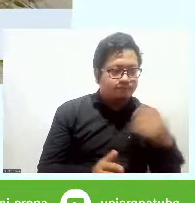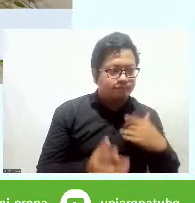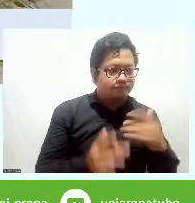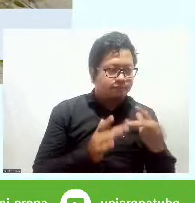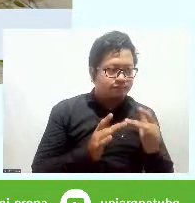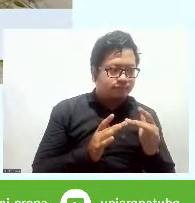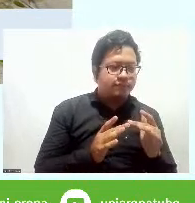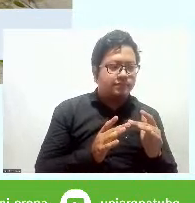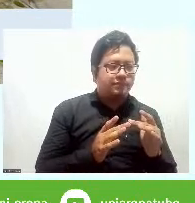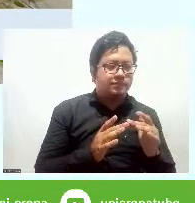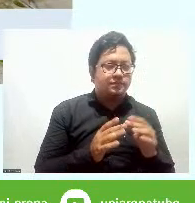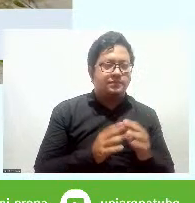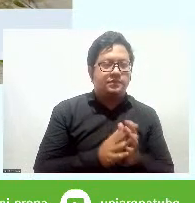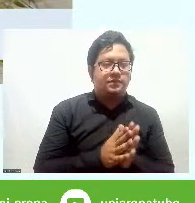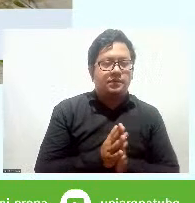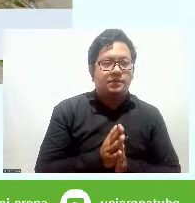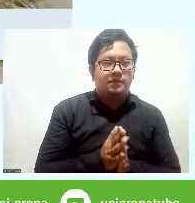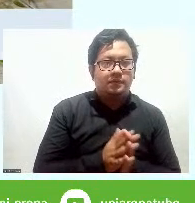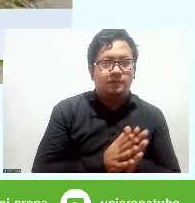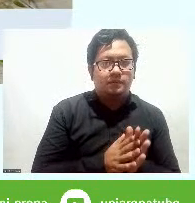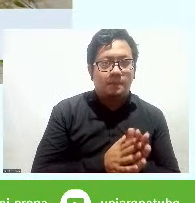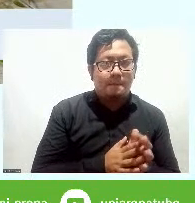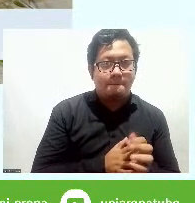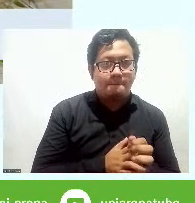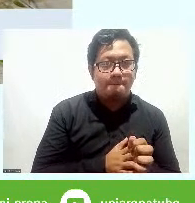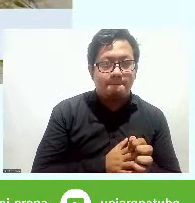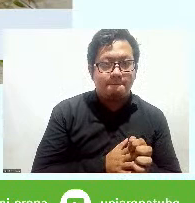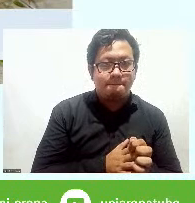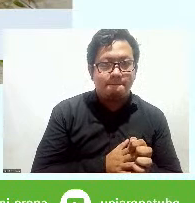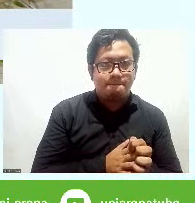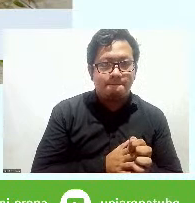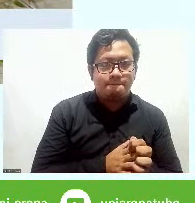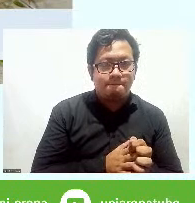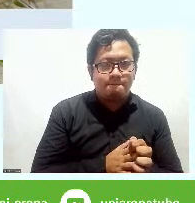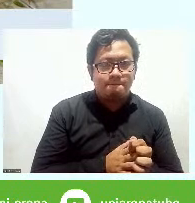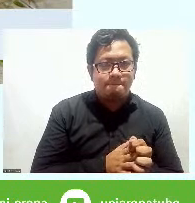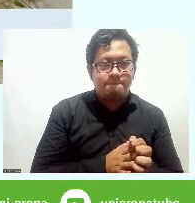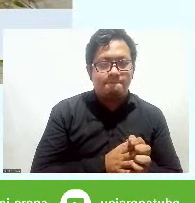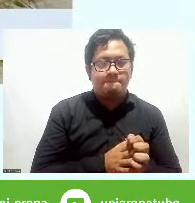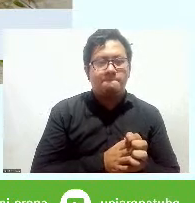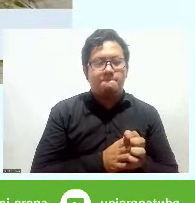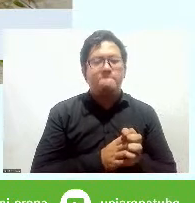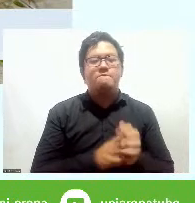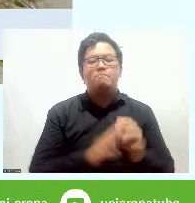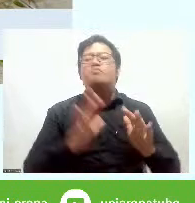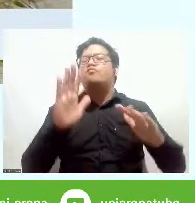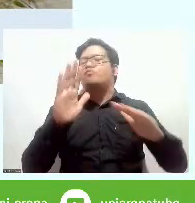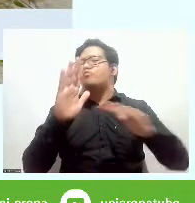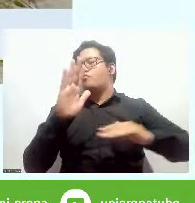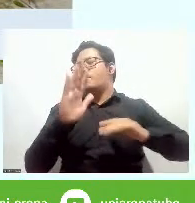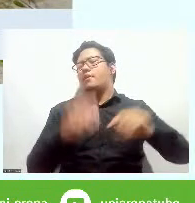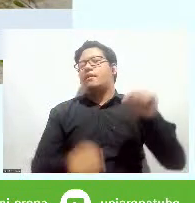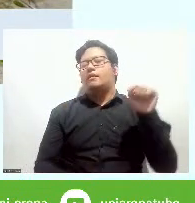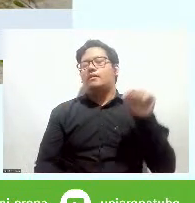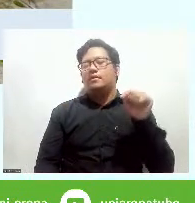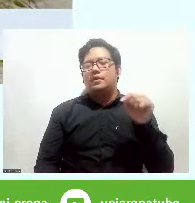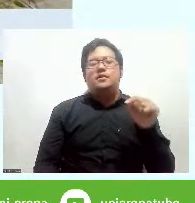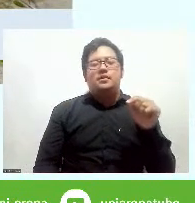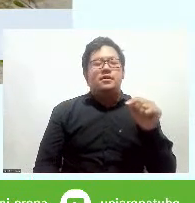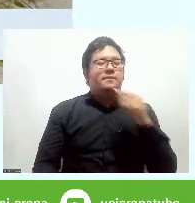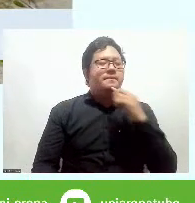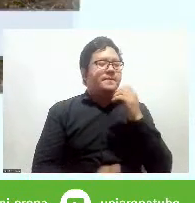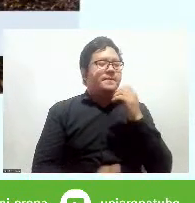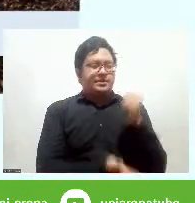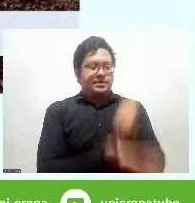techstore is really an area that is very Comfort you can easily configure your next